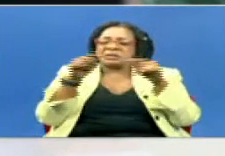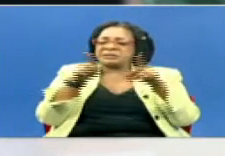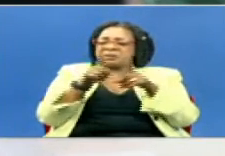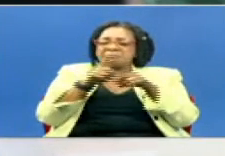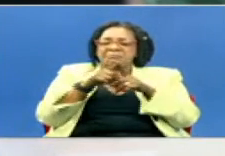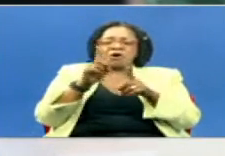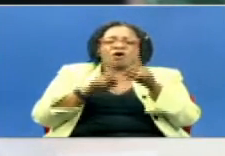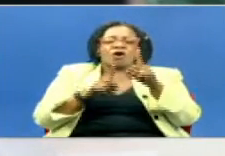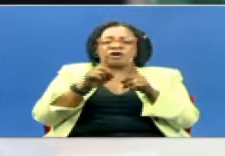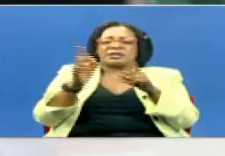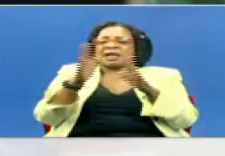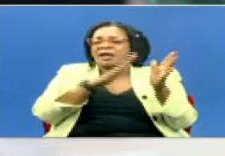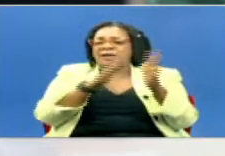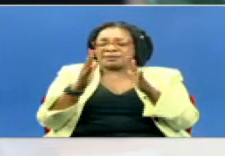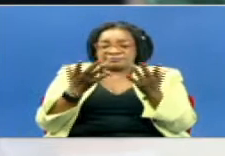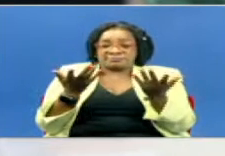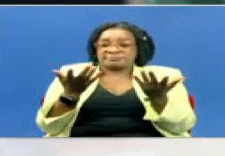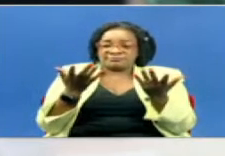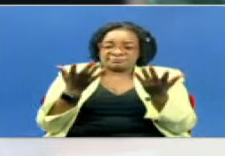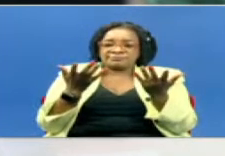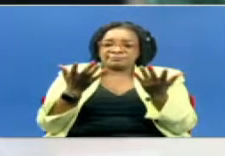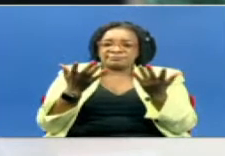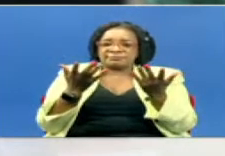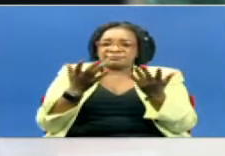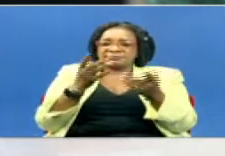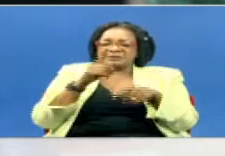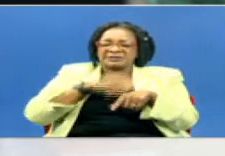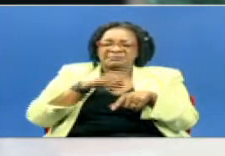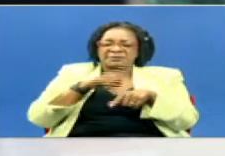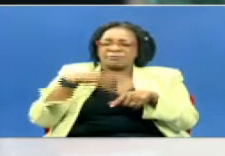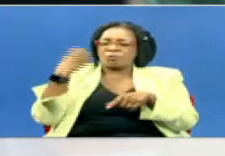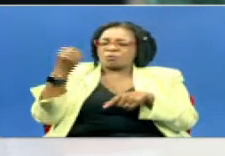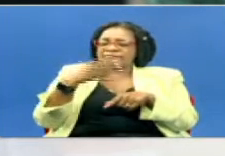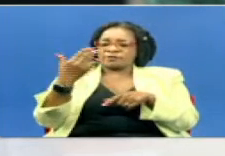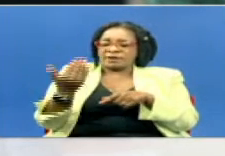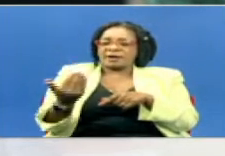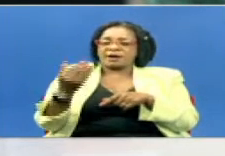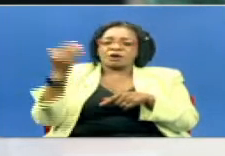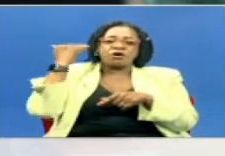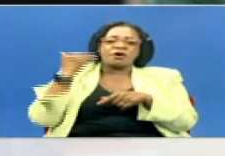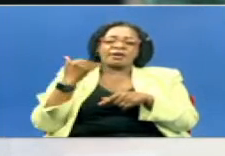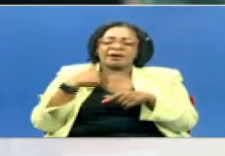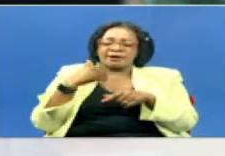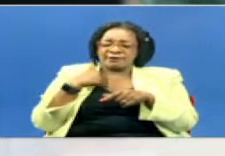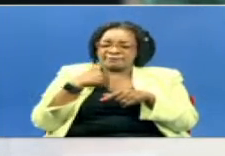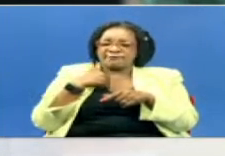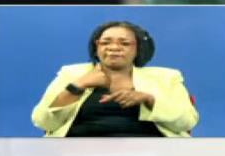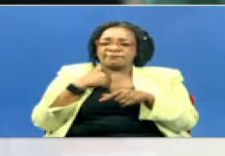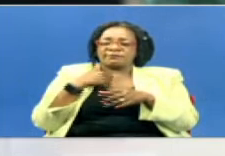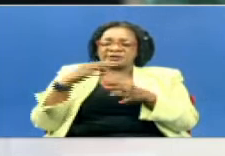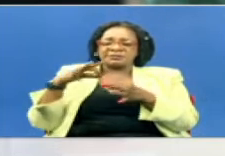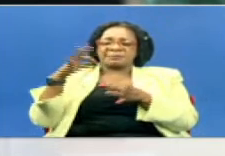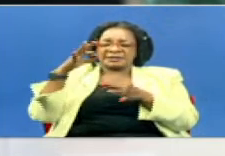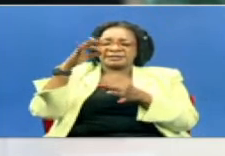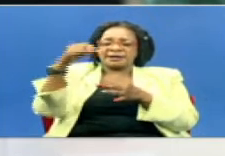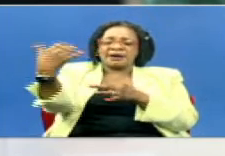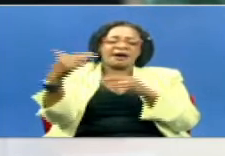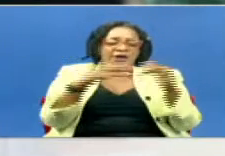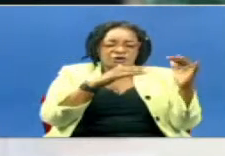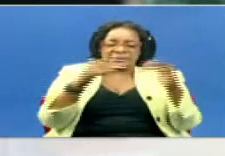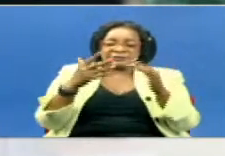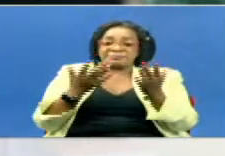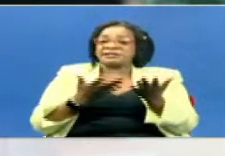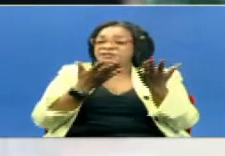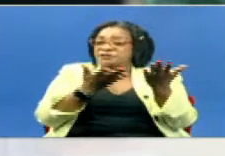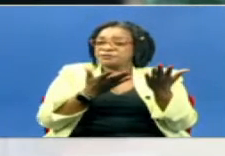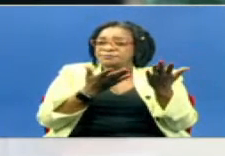judiciary, all right? When some wonderful young lawyer put up a very big, spirited argument presentation,